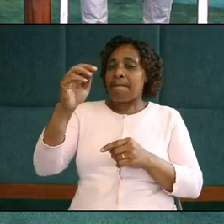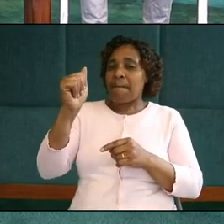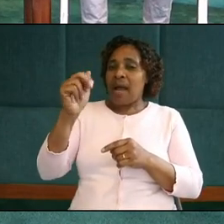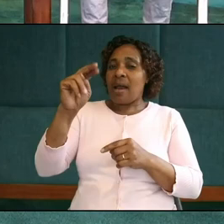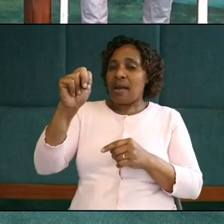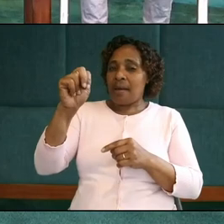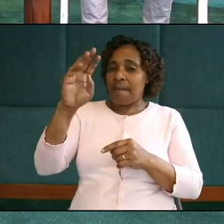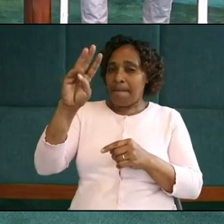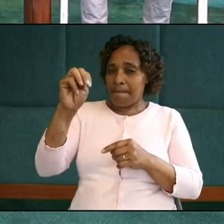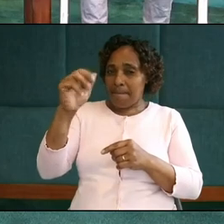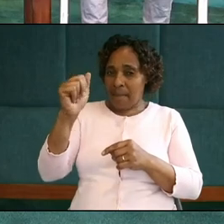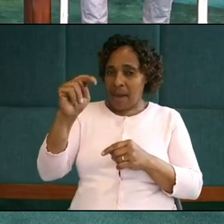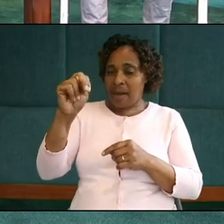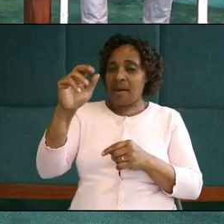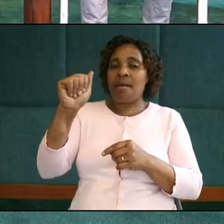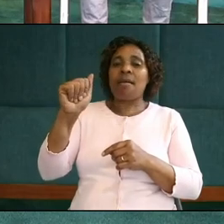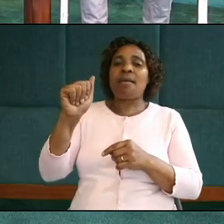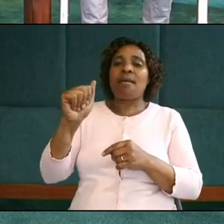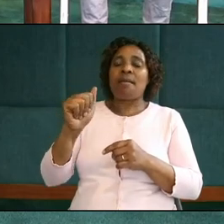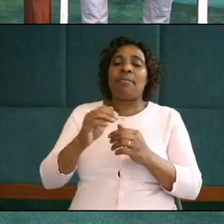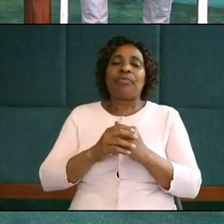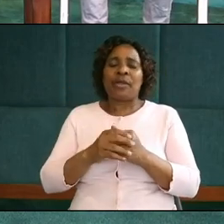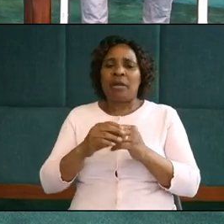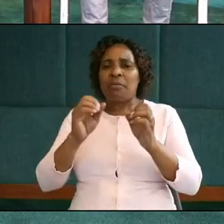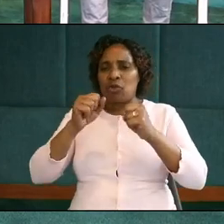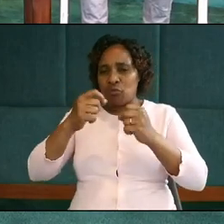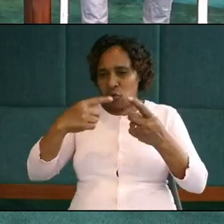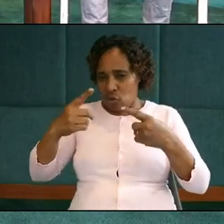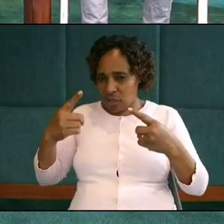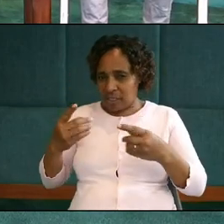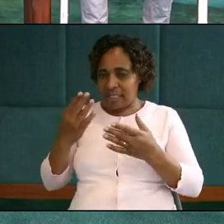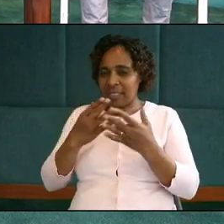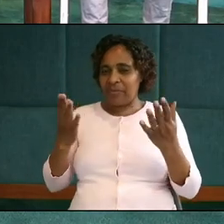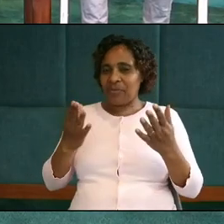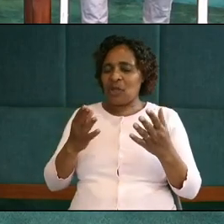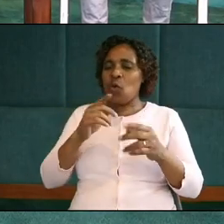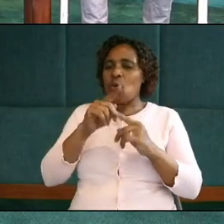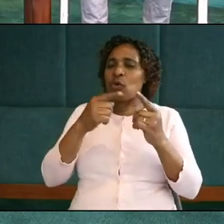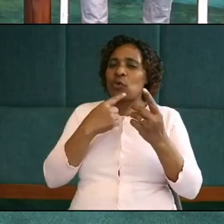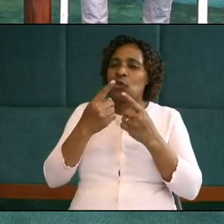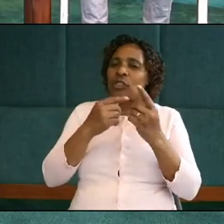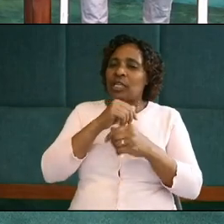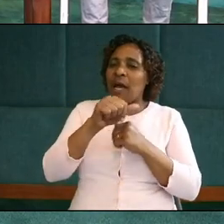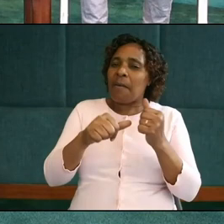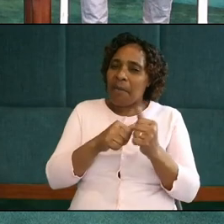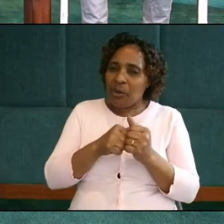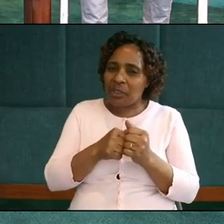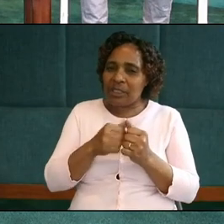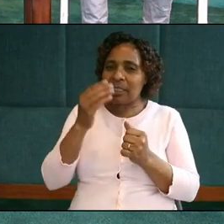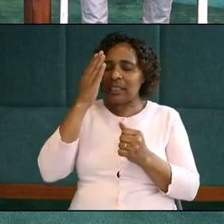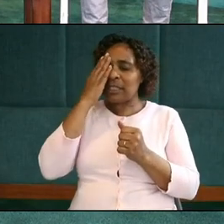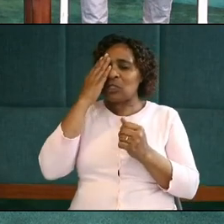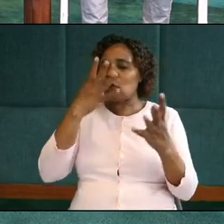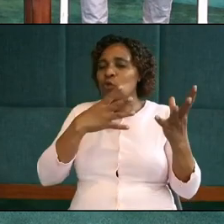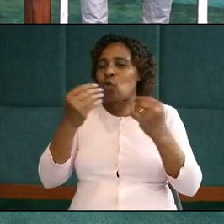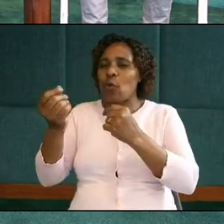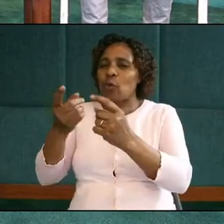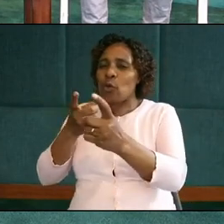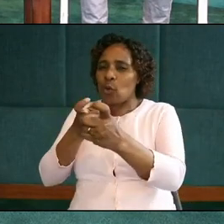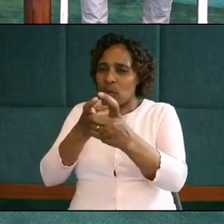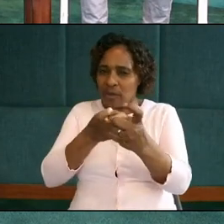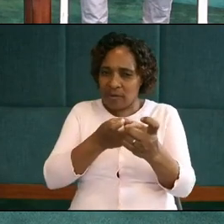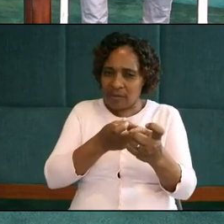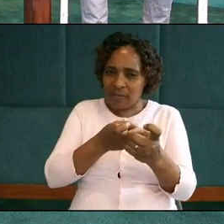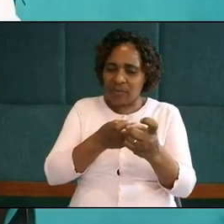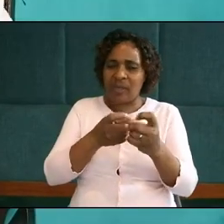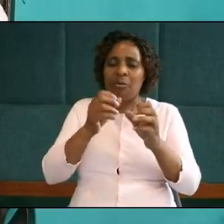Yeah. Okay. So, if I was to correct you on something, when you talked about the Israelites going to war with the Ark of the Covenant, first of all, they